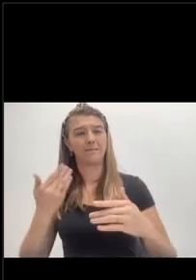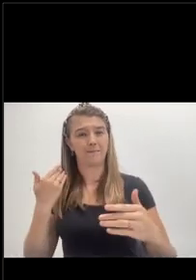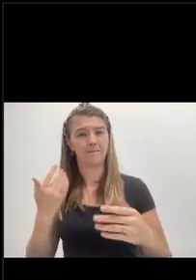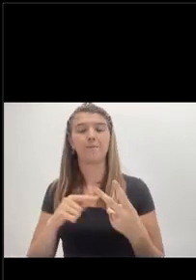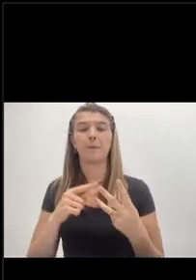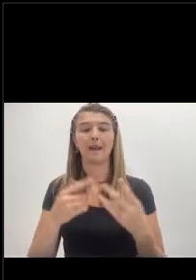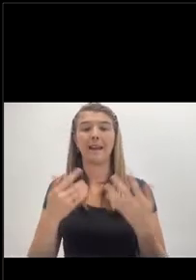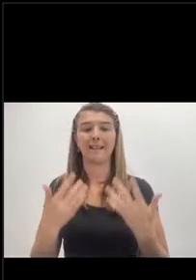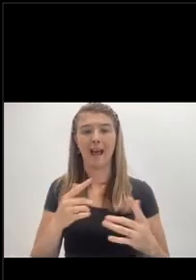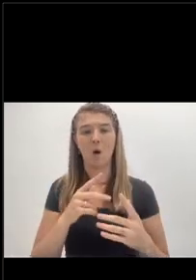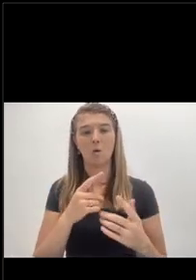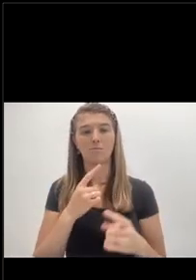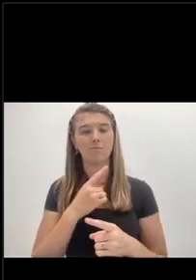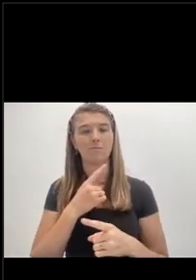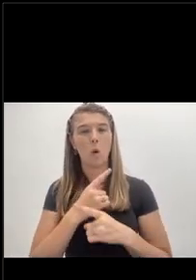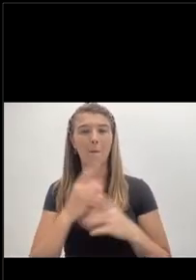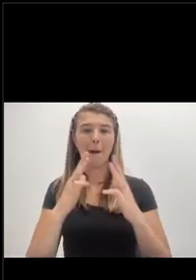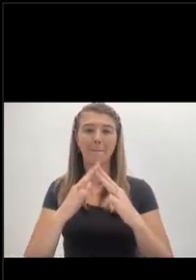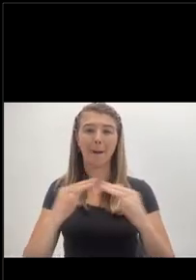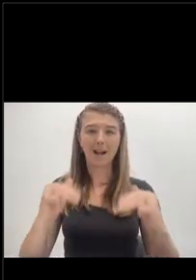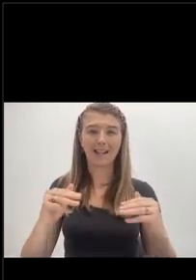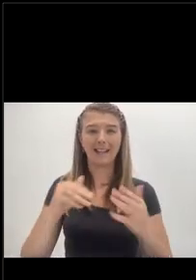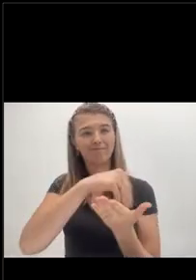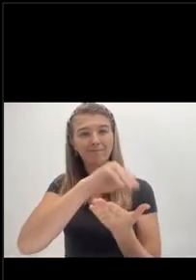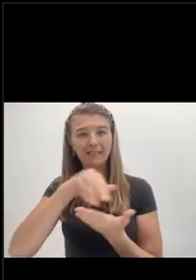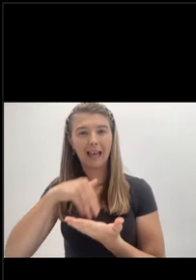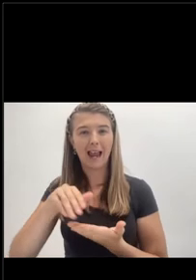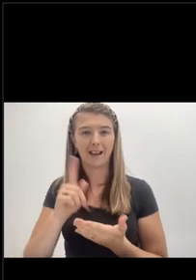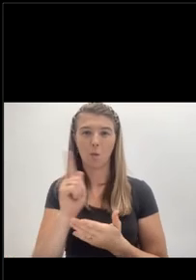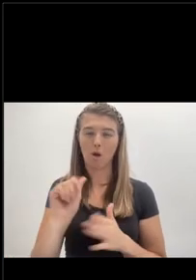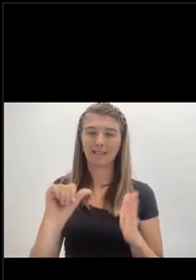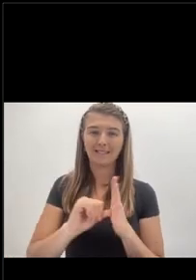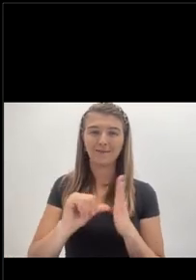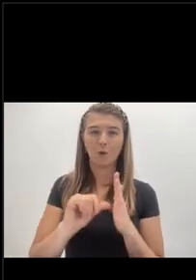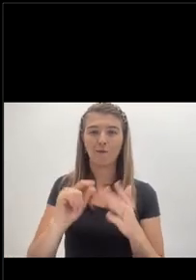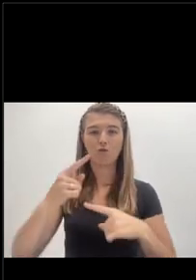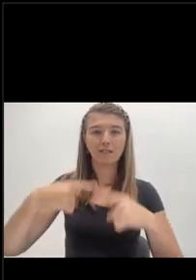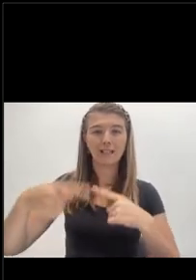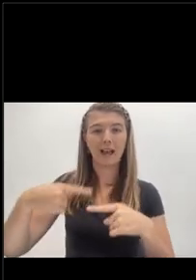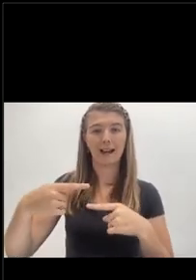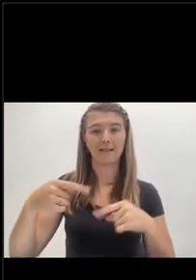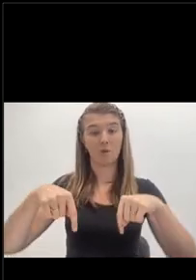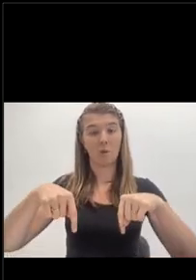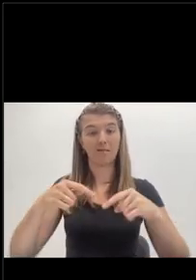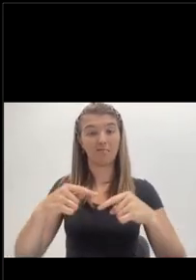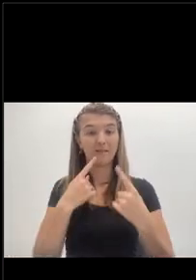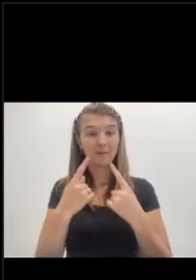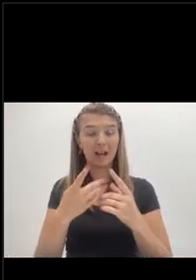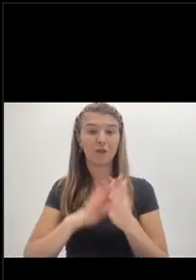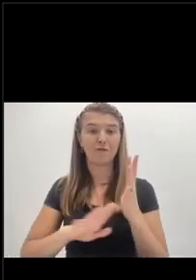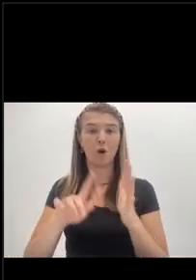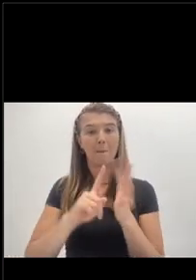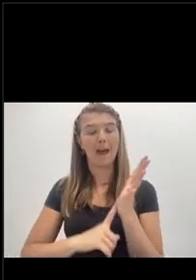market, what's facing us recyclers really. This is from the Ellen MacArthur Foundation. It's probably a year